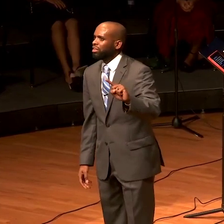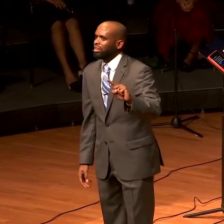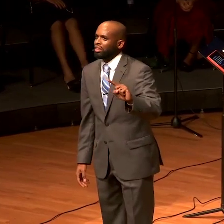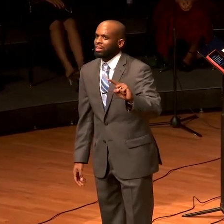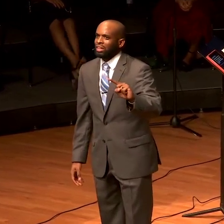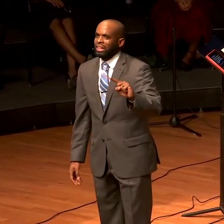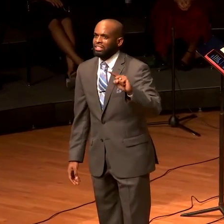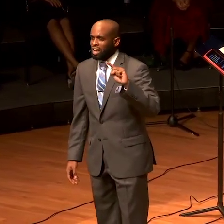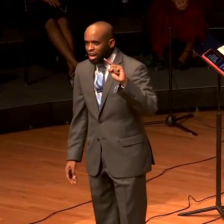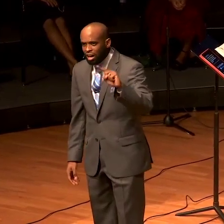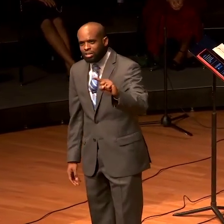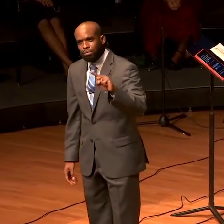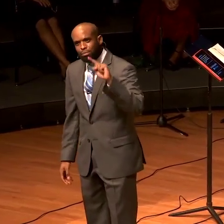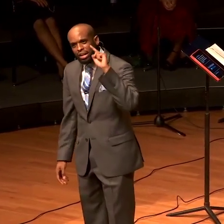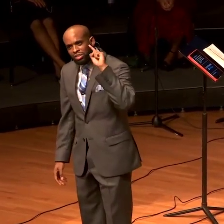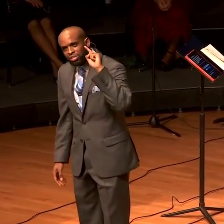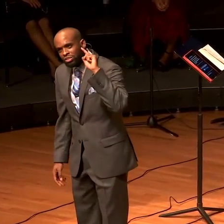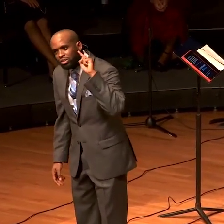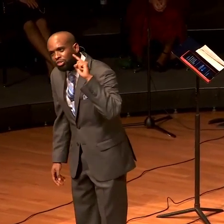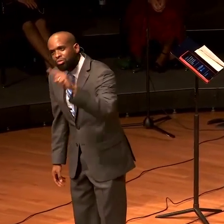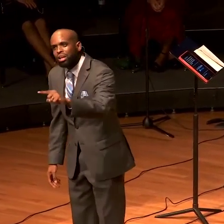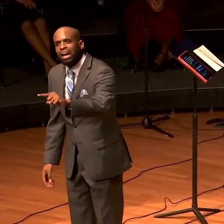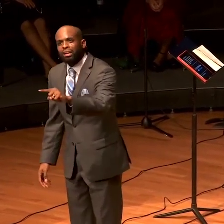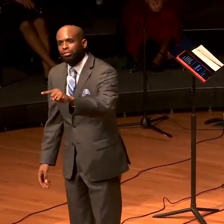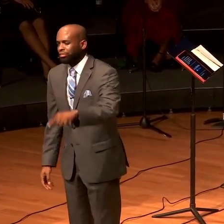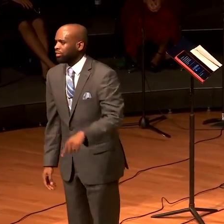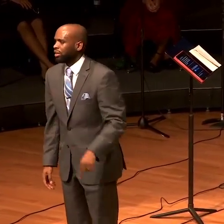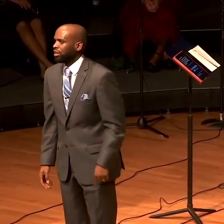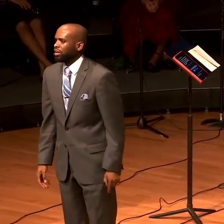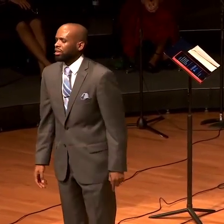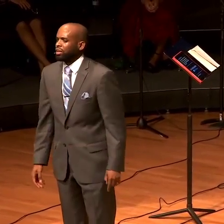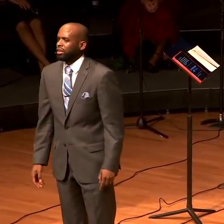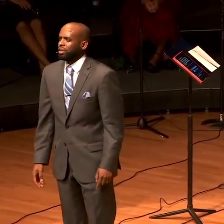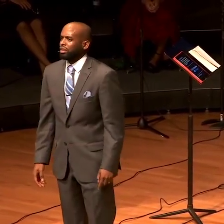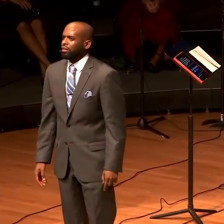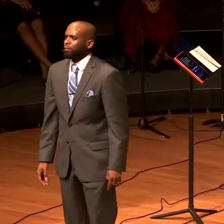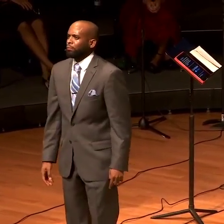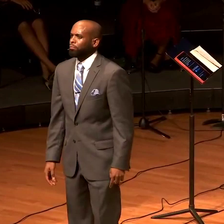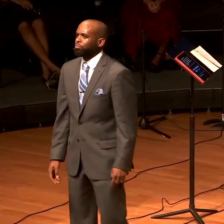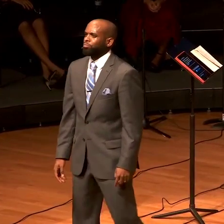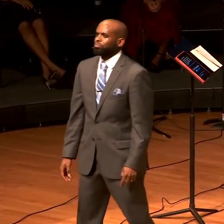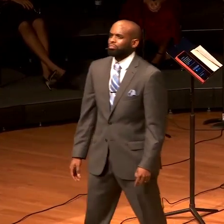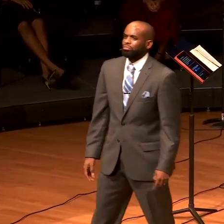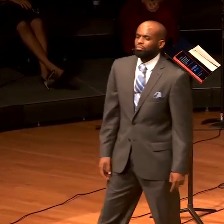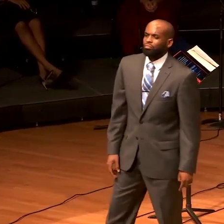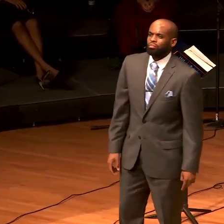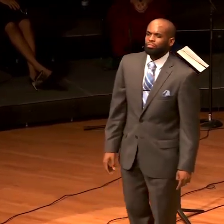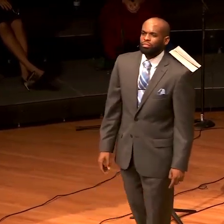give is a hug that brings new life.